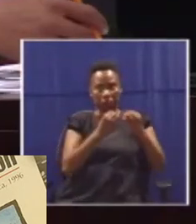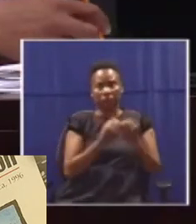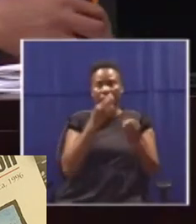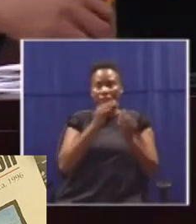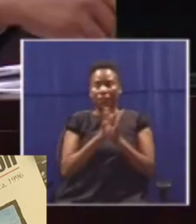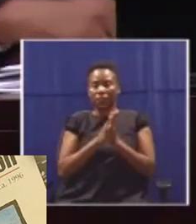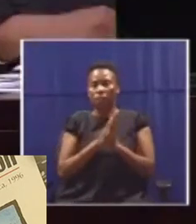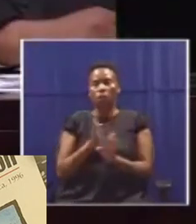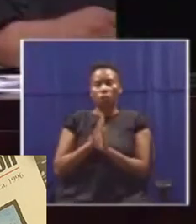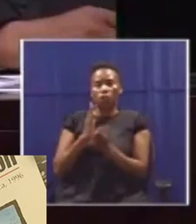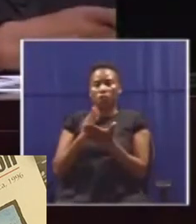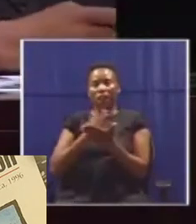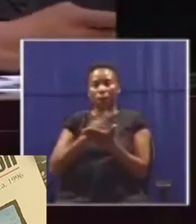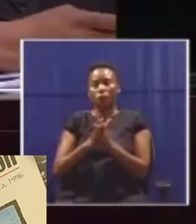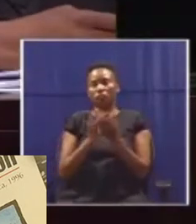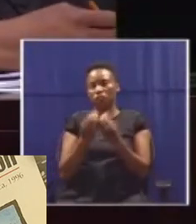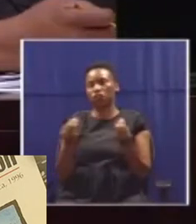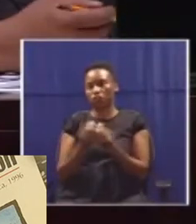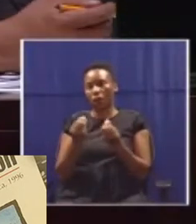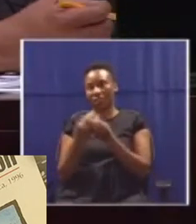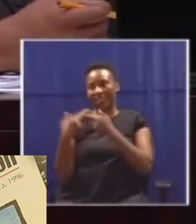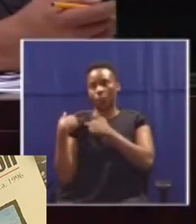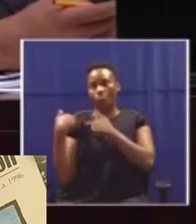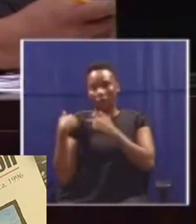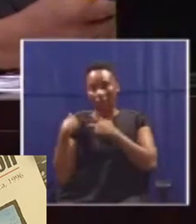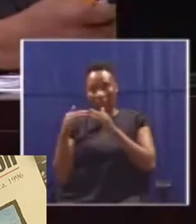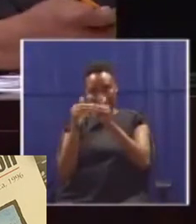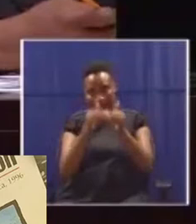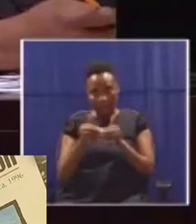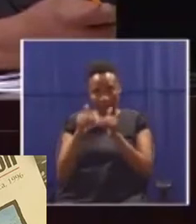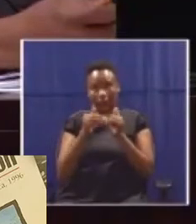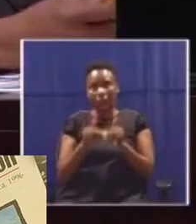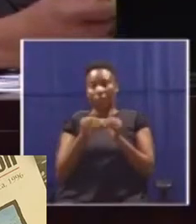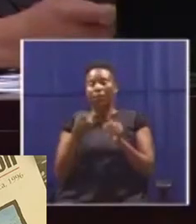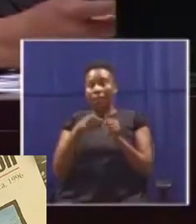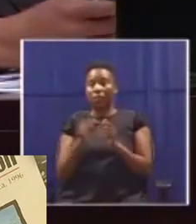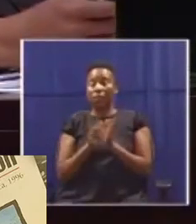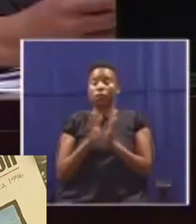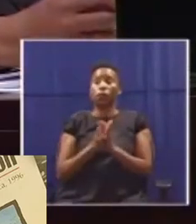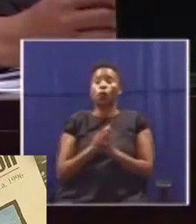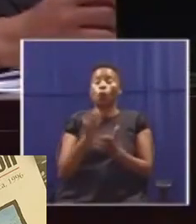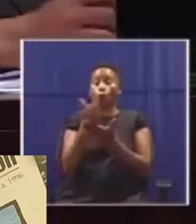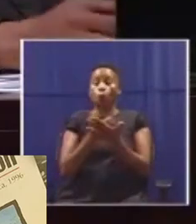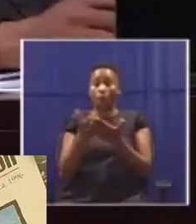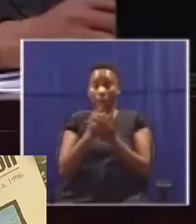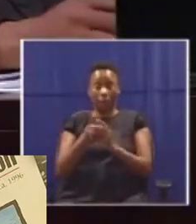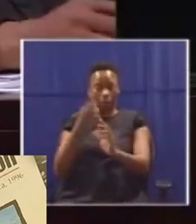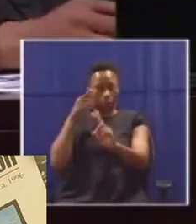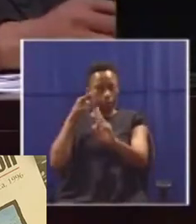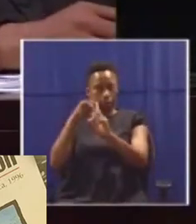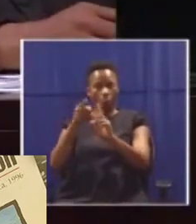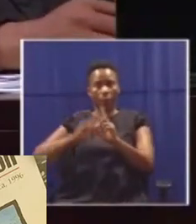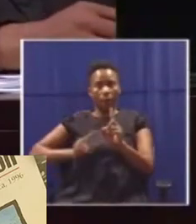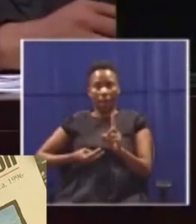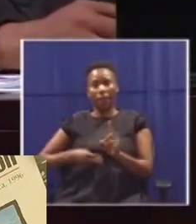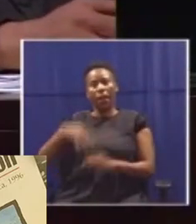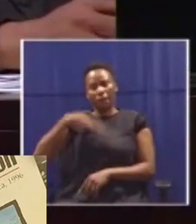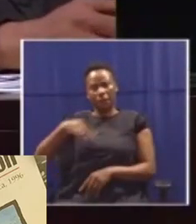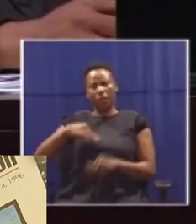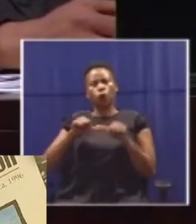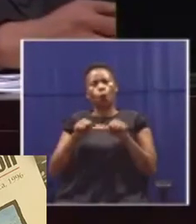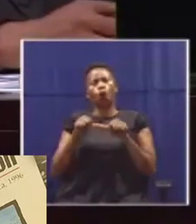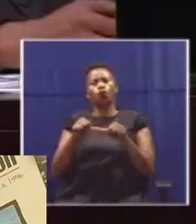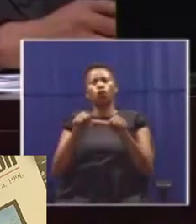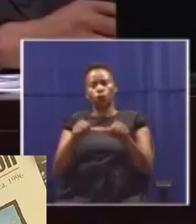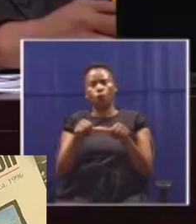the sharing of childcare responsibilities as critical to the professional and economic prospects of women. Females continue to be